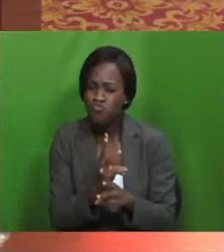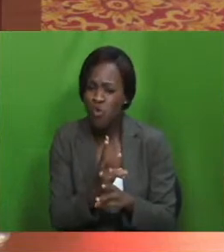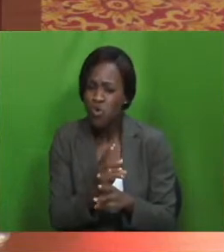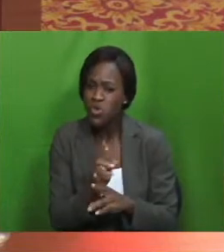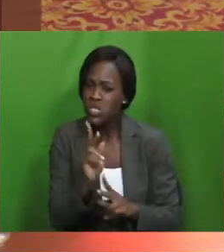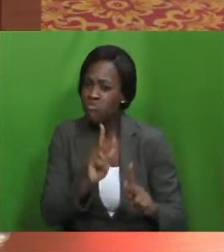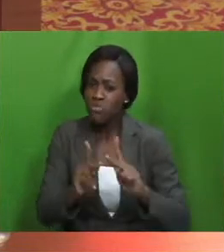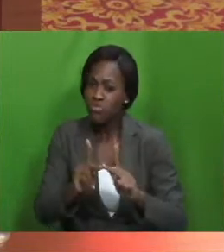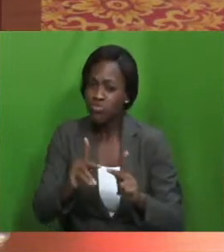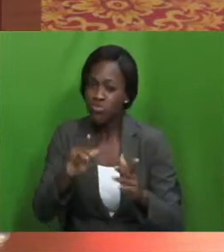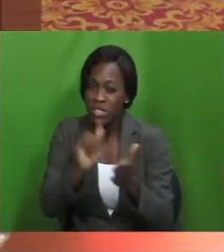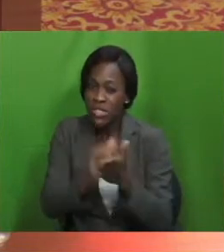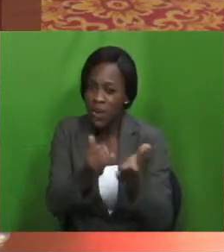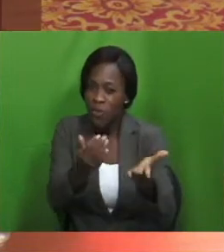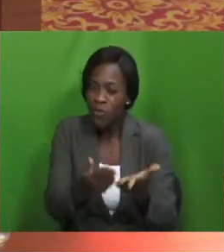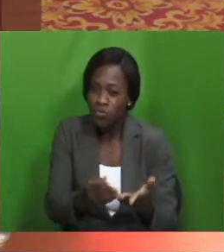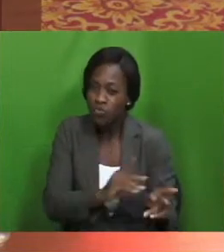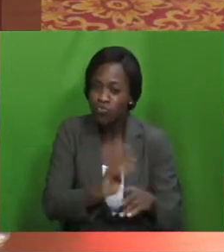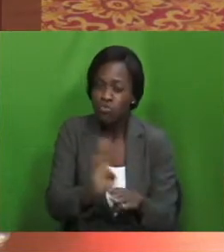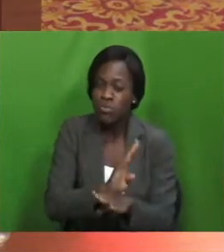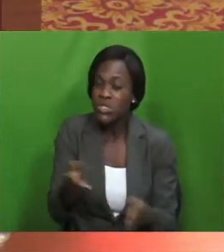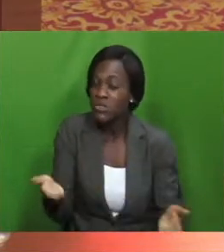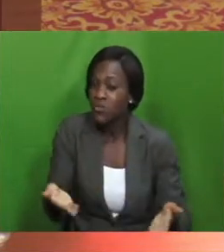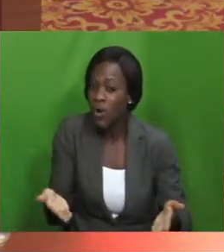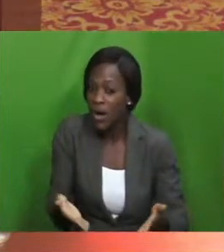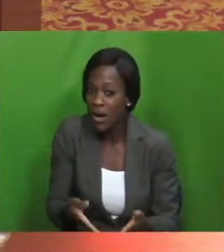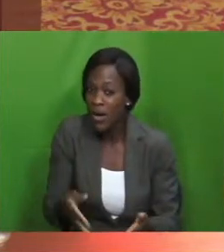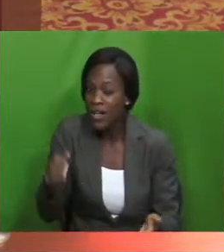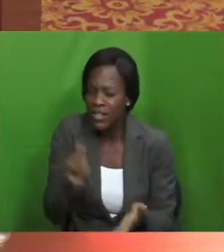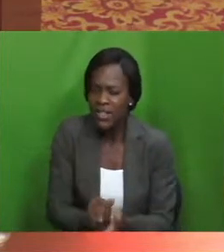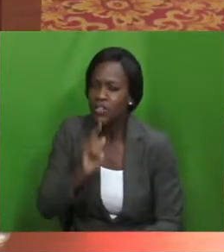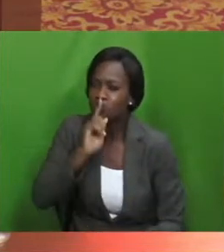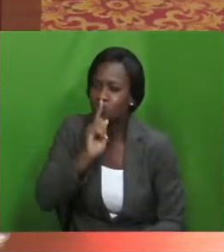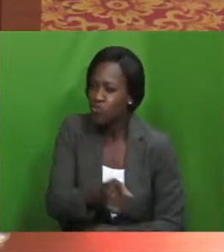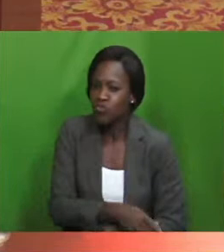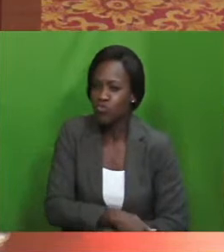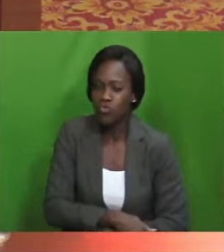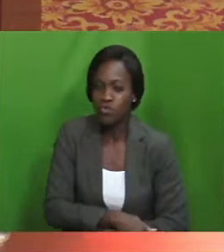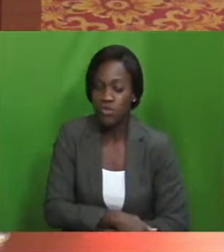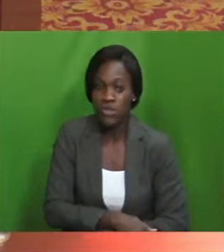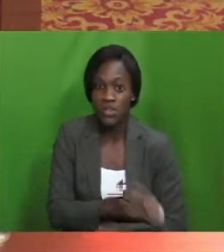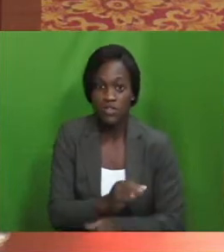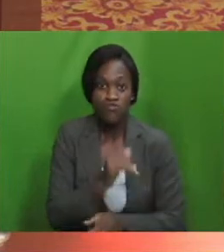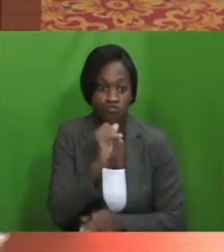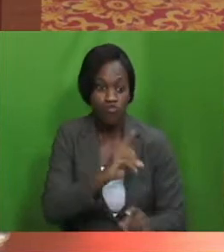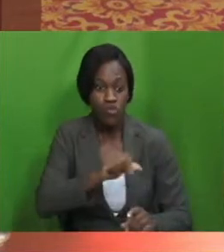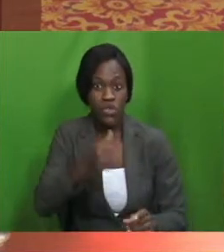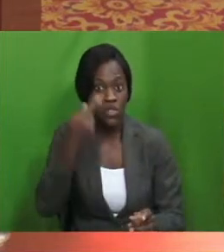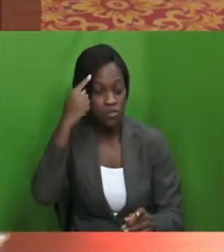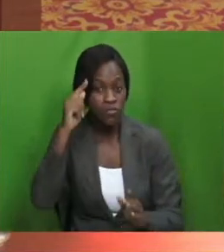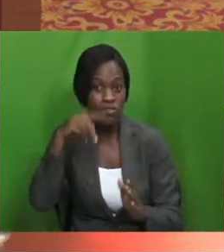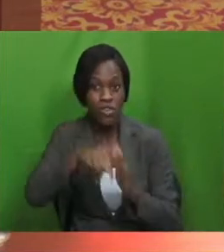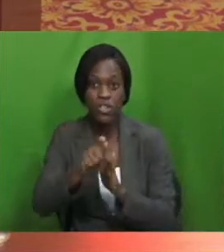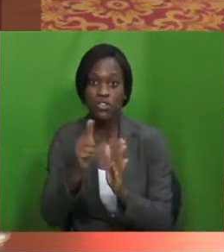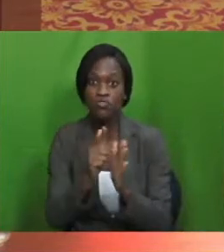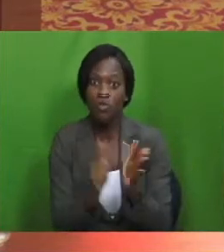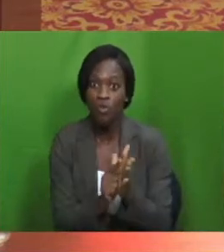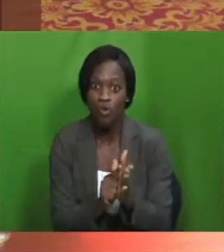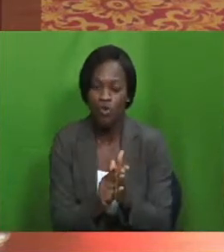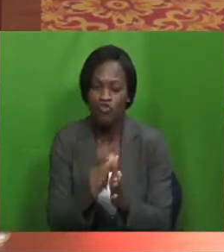is the simple truth that we must acknowledge. Oh, maybe dear Moasia, in Yai